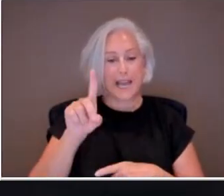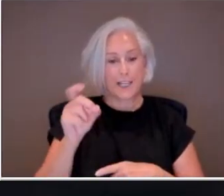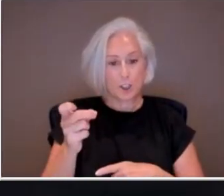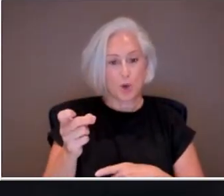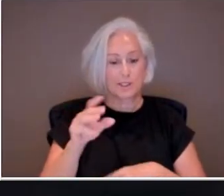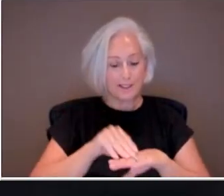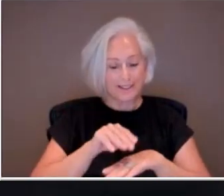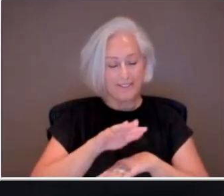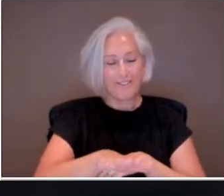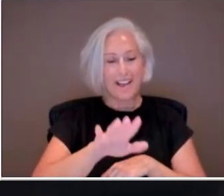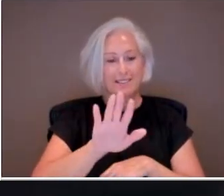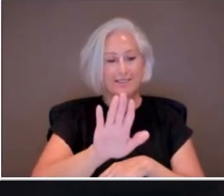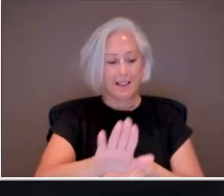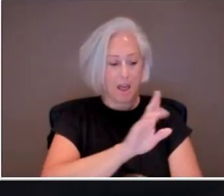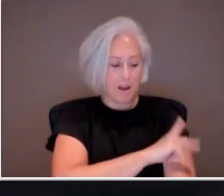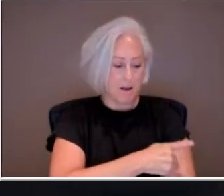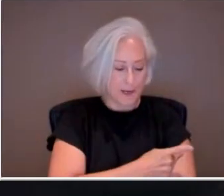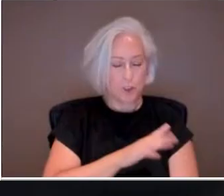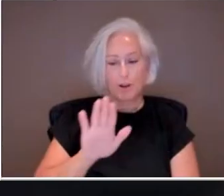lives.